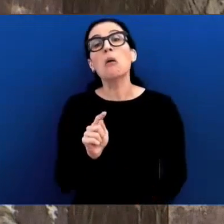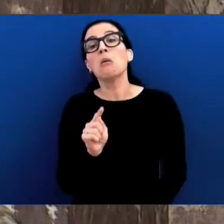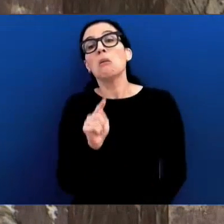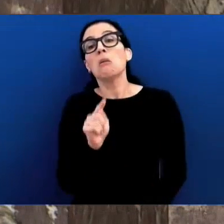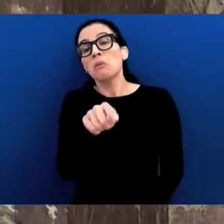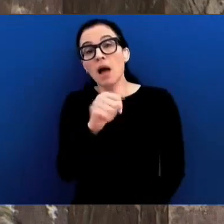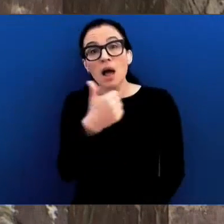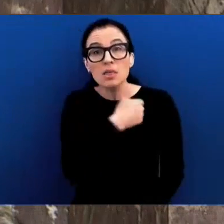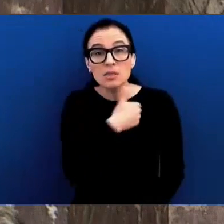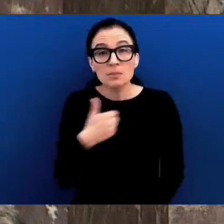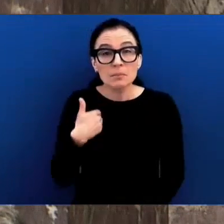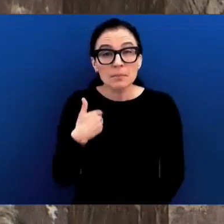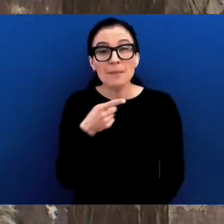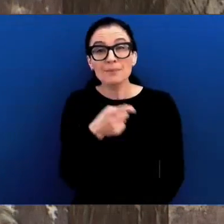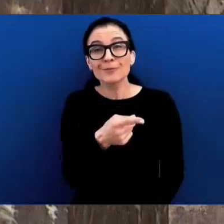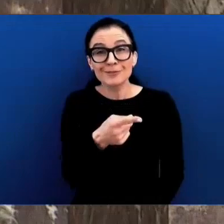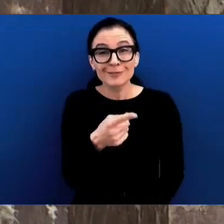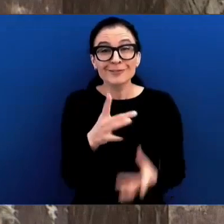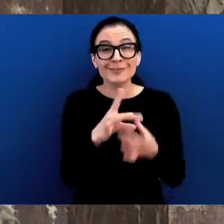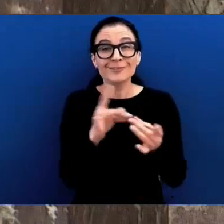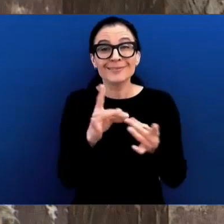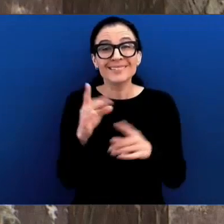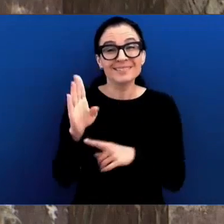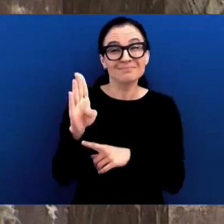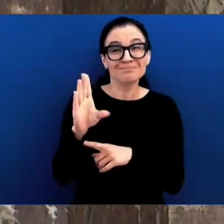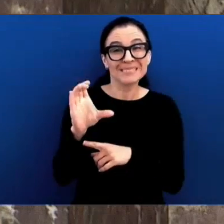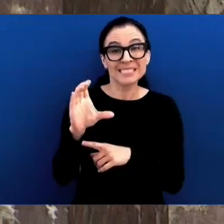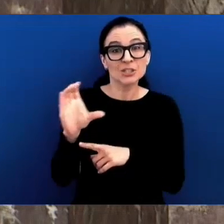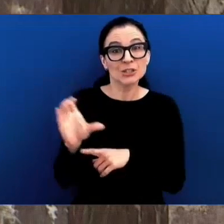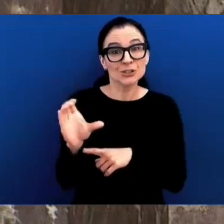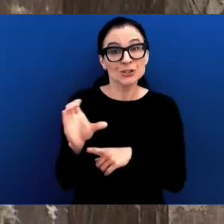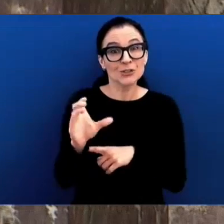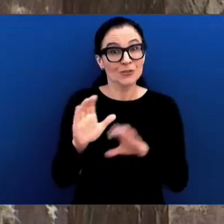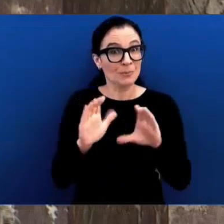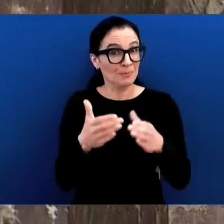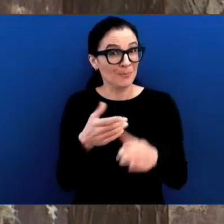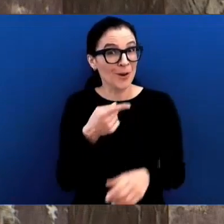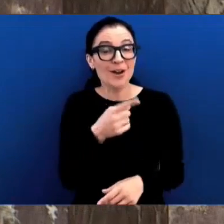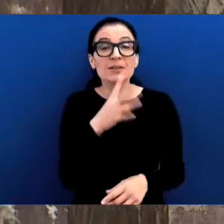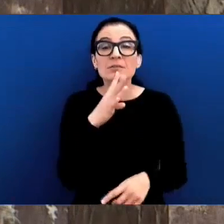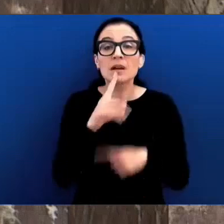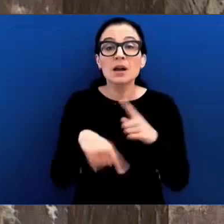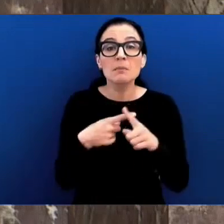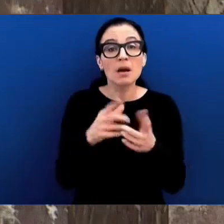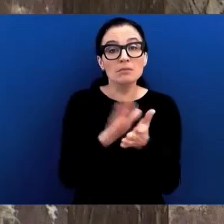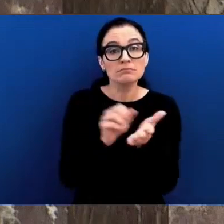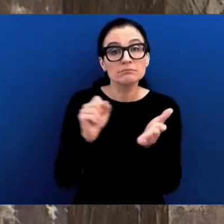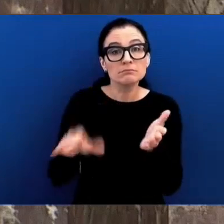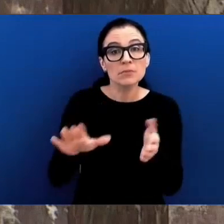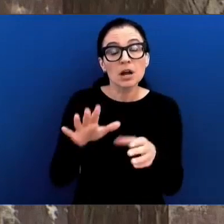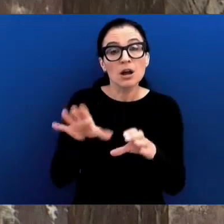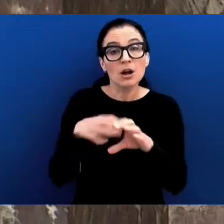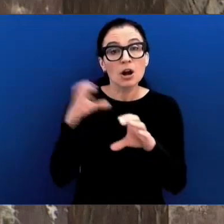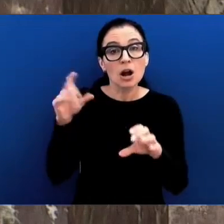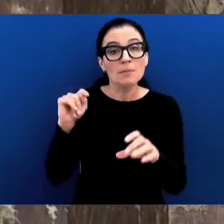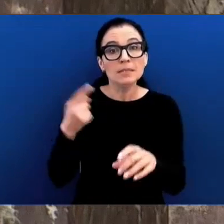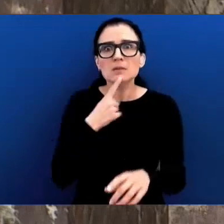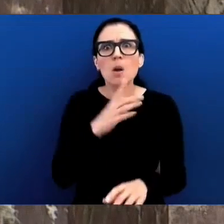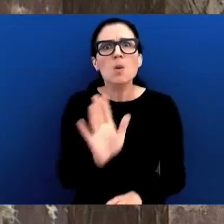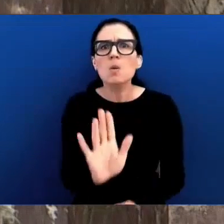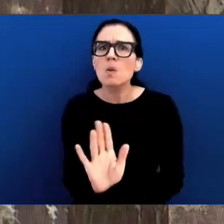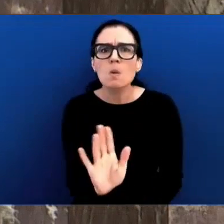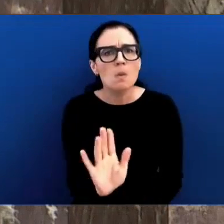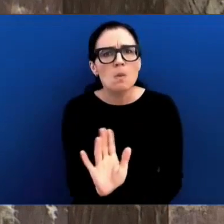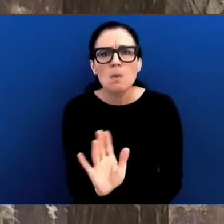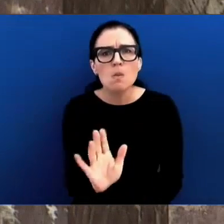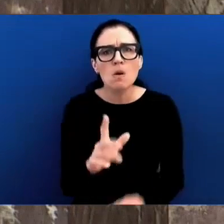BC Conservative Party was actually talking about getting rid of the carbon tax, he said, reducing the carbon tax is a valid thing to say, but you can also